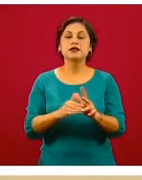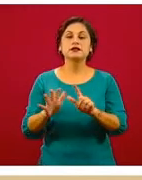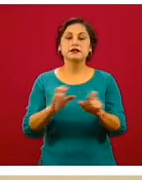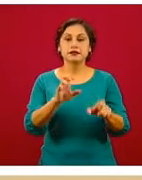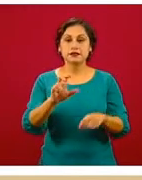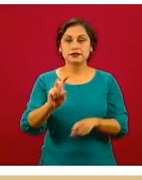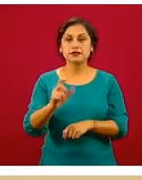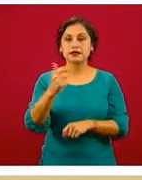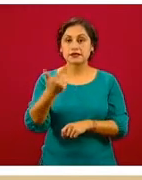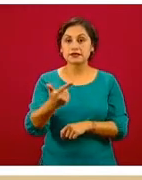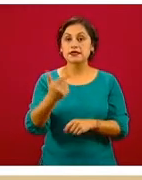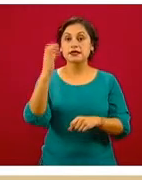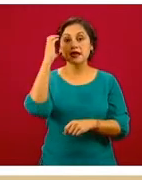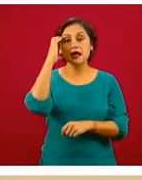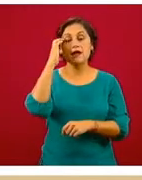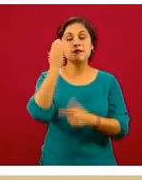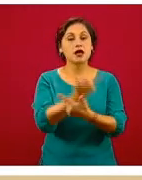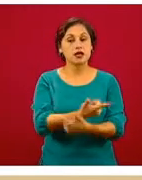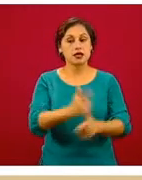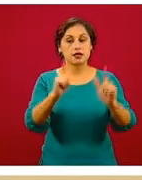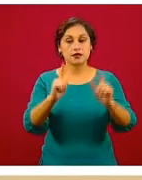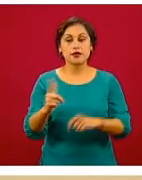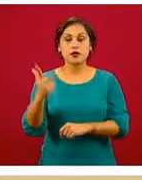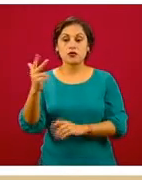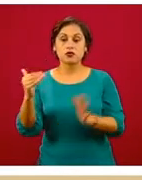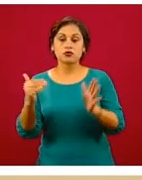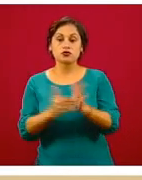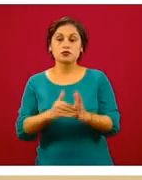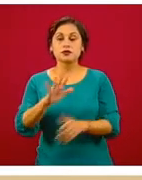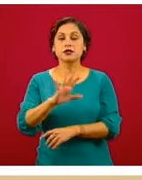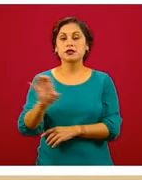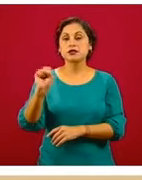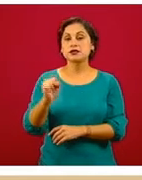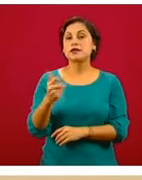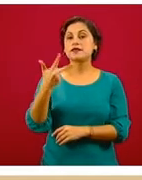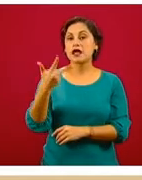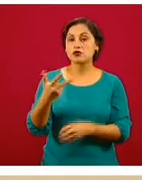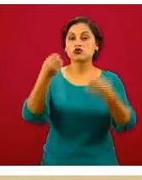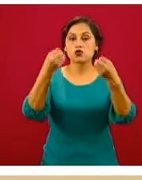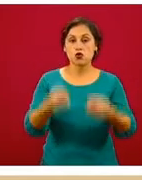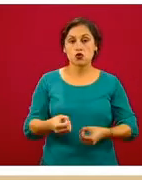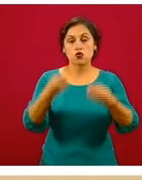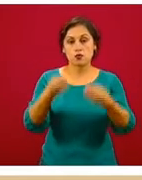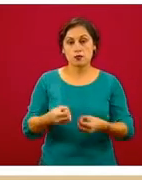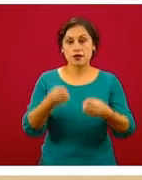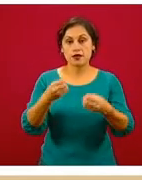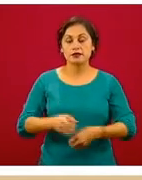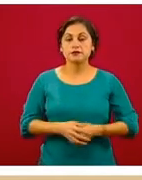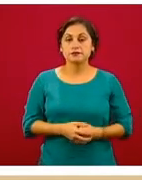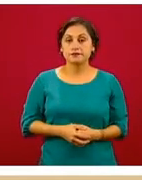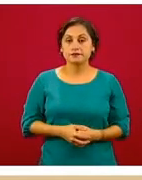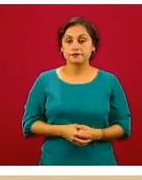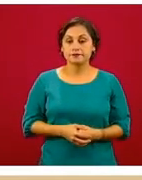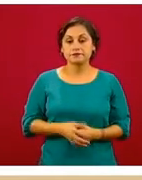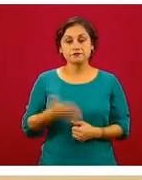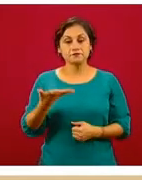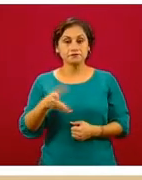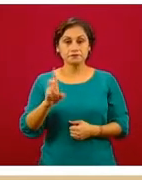We have a total of 13,700 beds that are available and